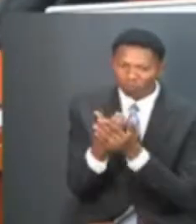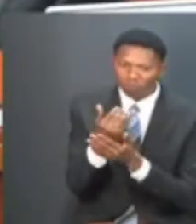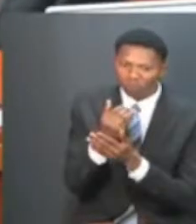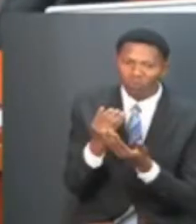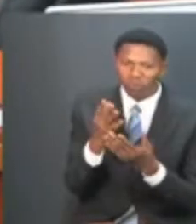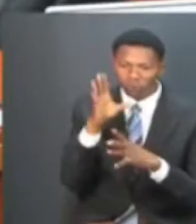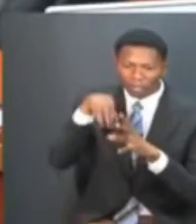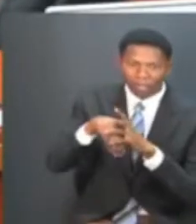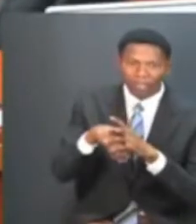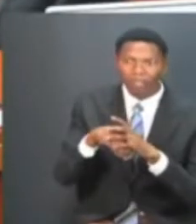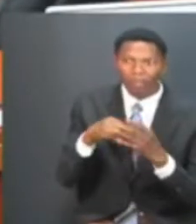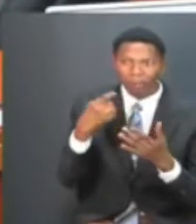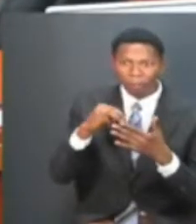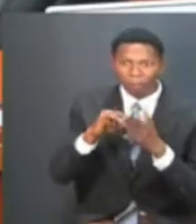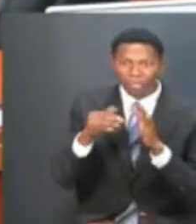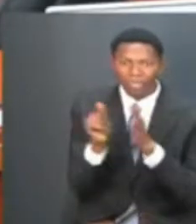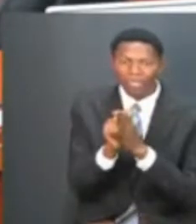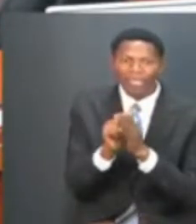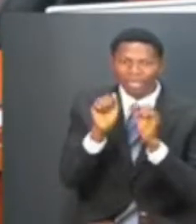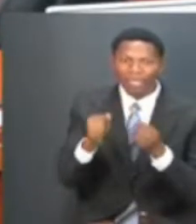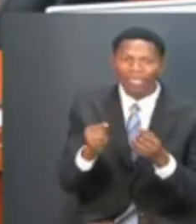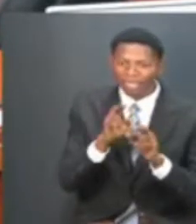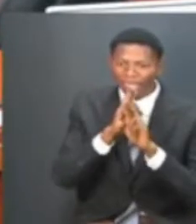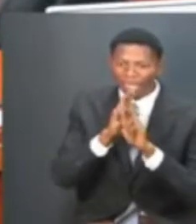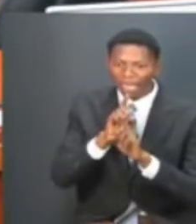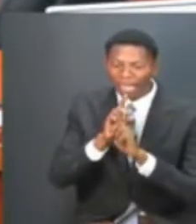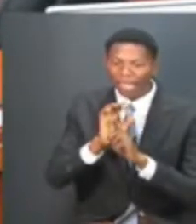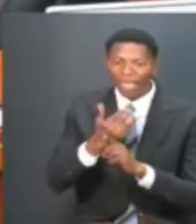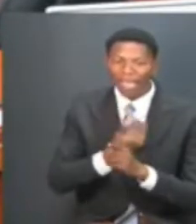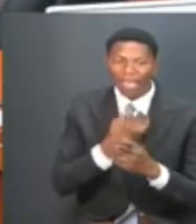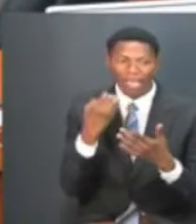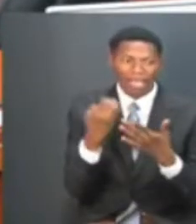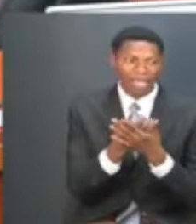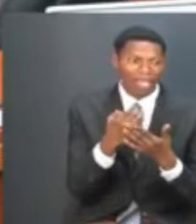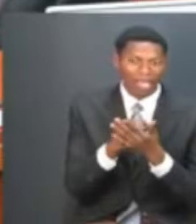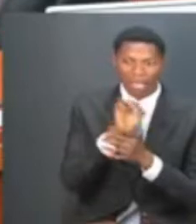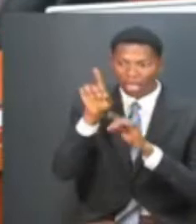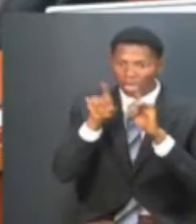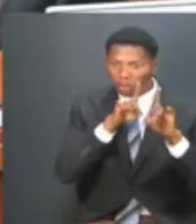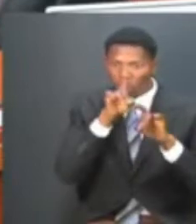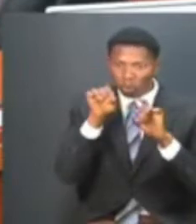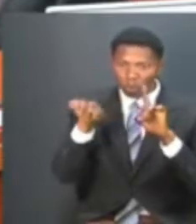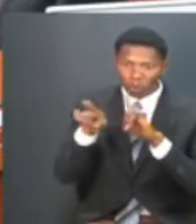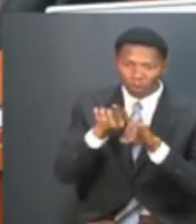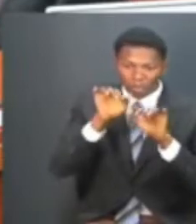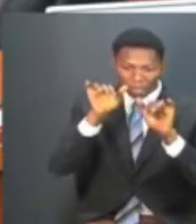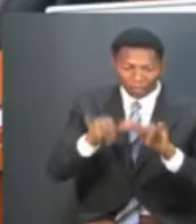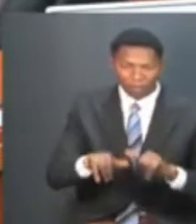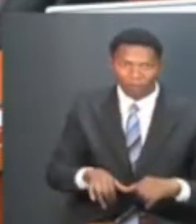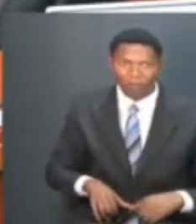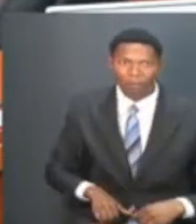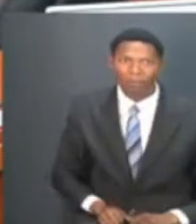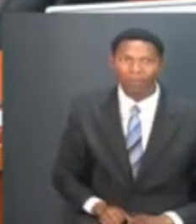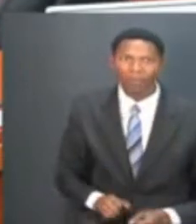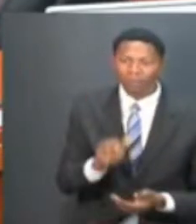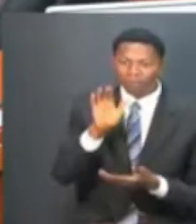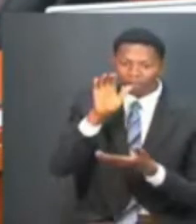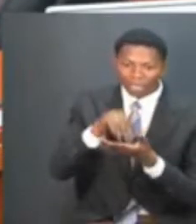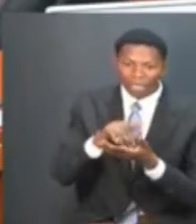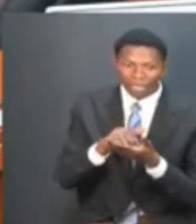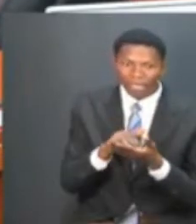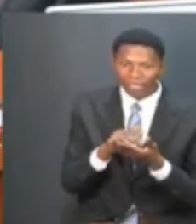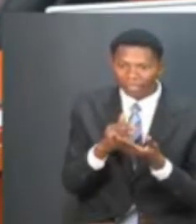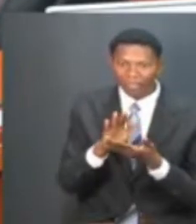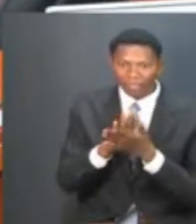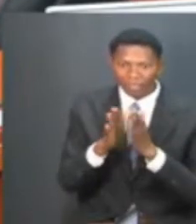way to answer most of our economic questions as a sovereignty. Additionally, it will play an